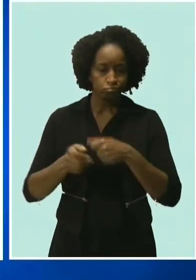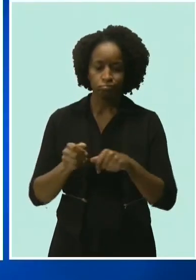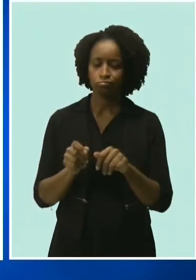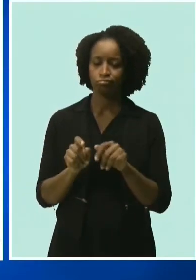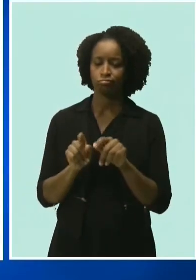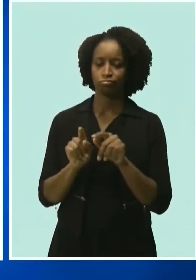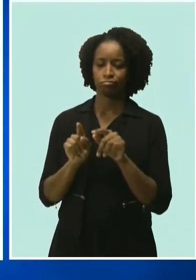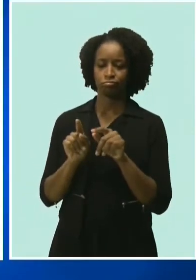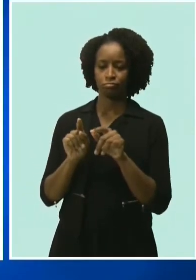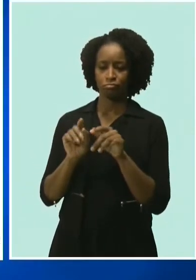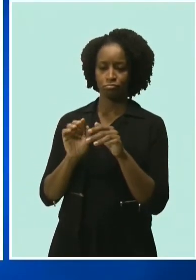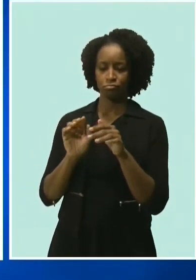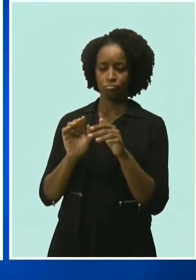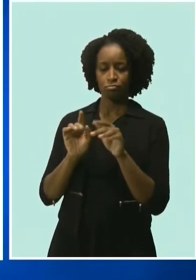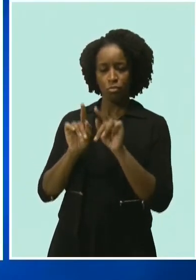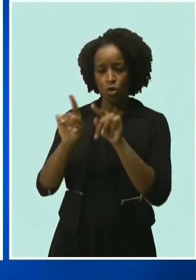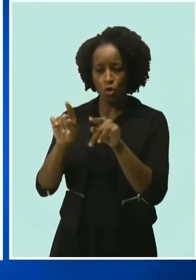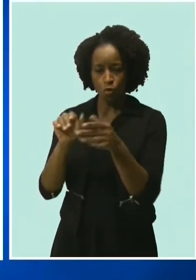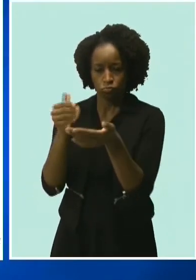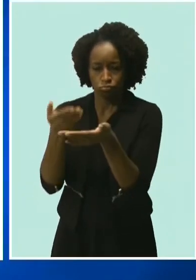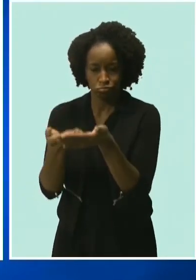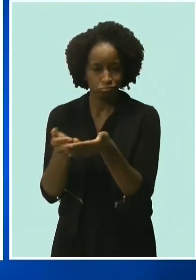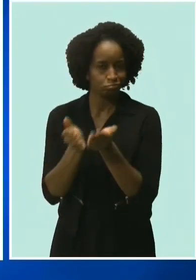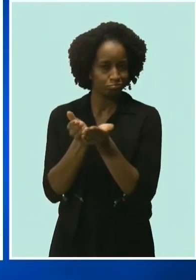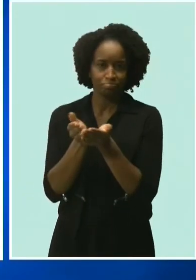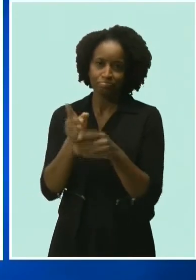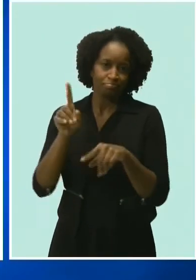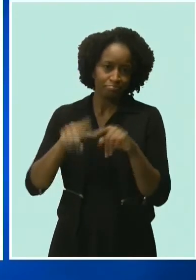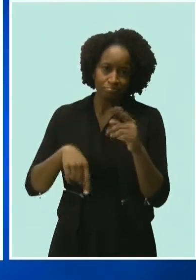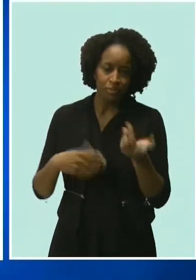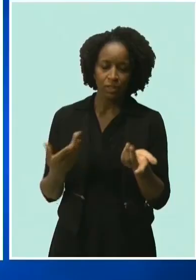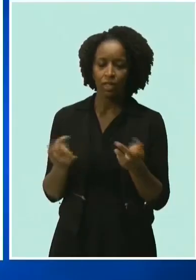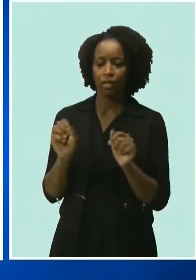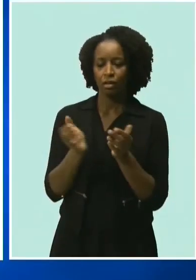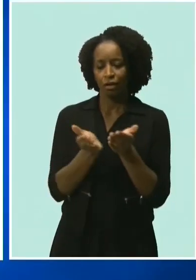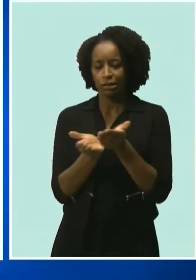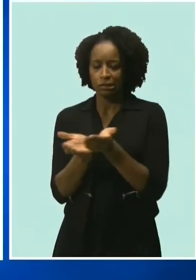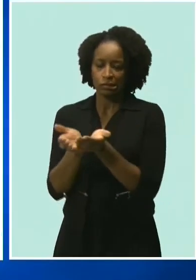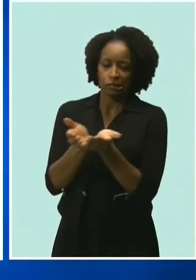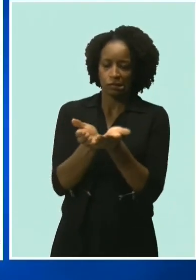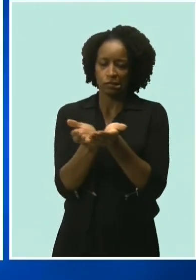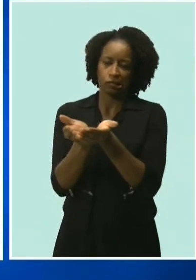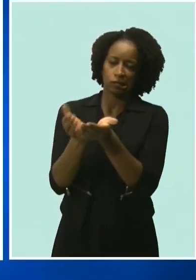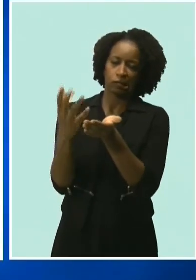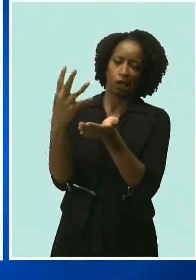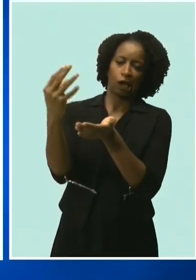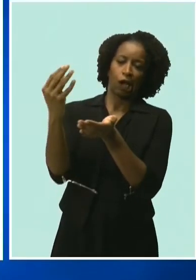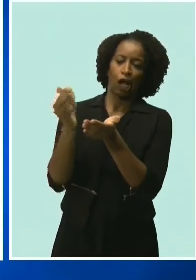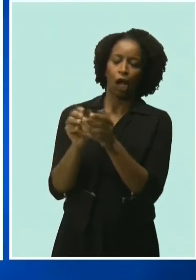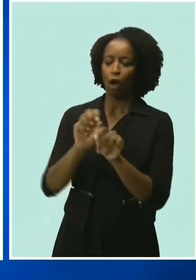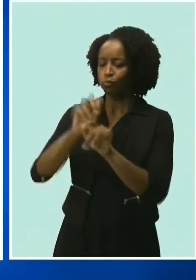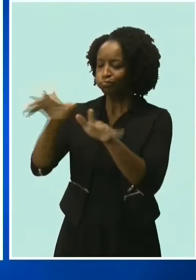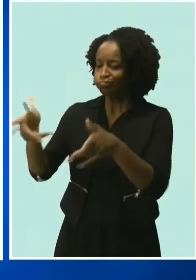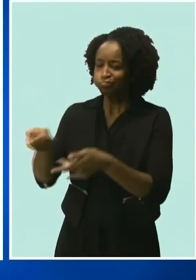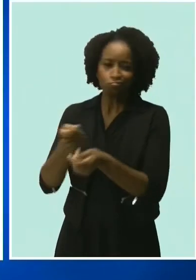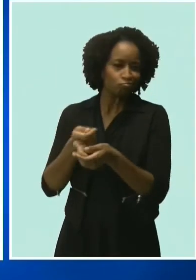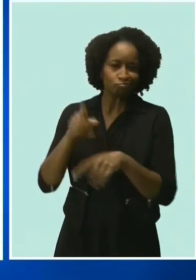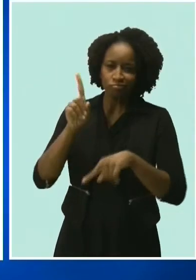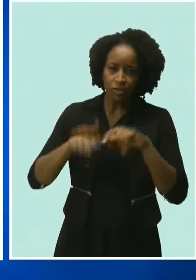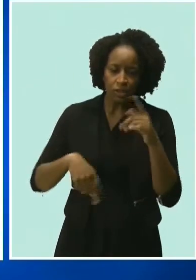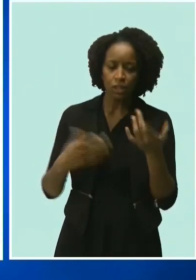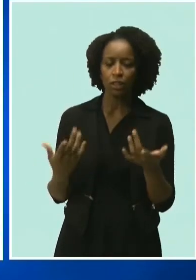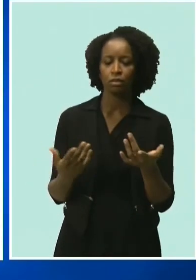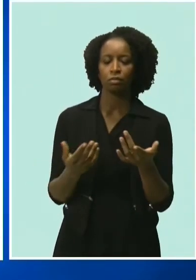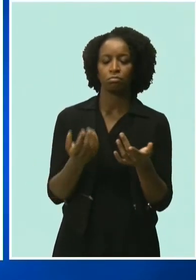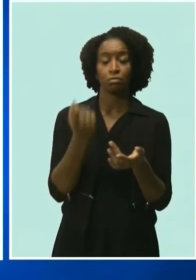the area to get out to the fishing grounds. And you have issues of fouling of the propellers or damage to propellers